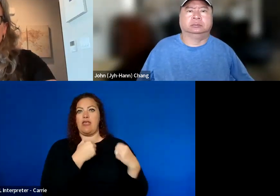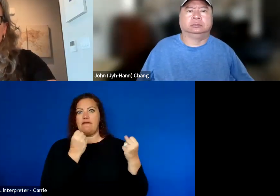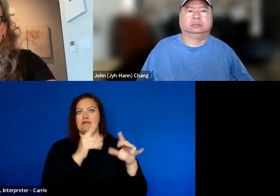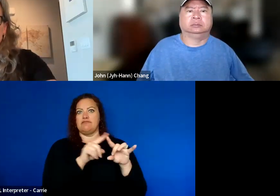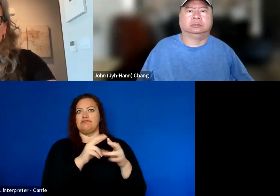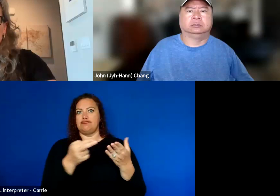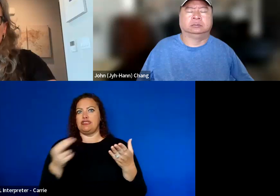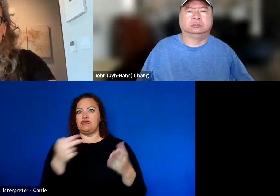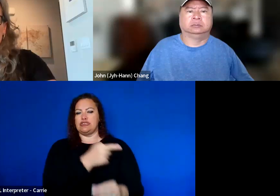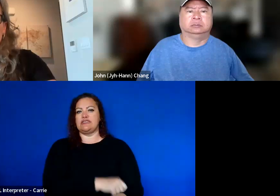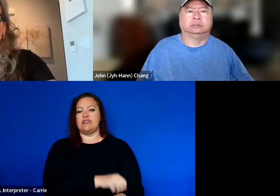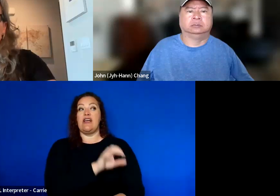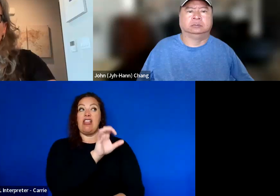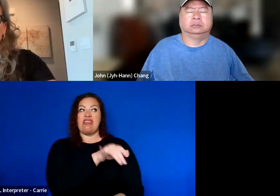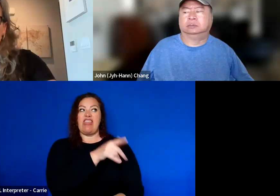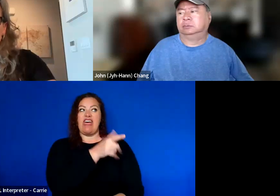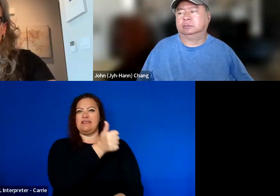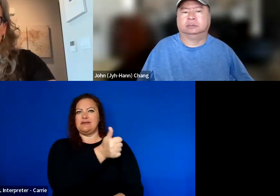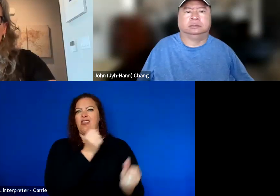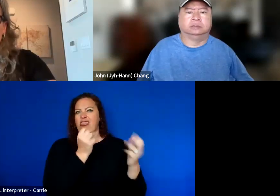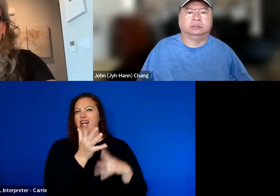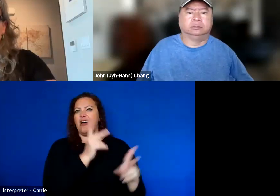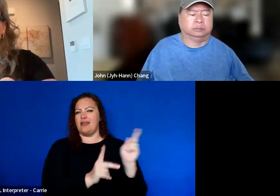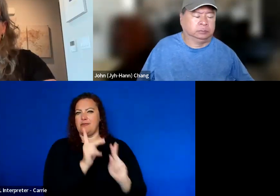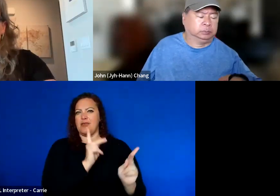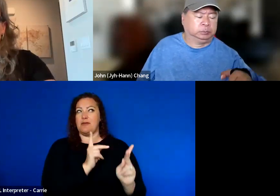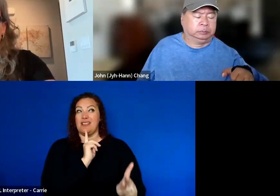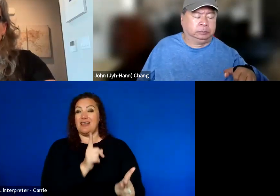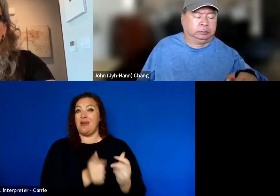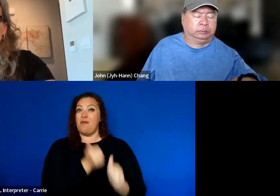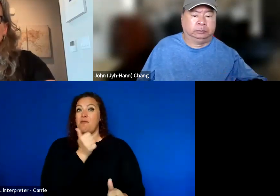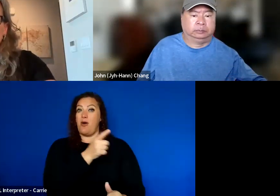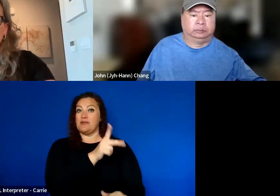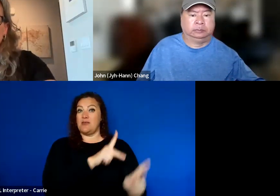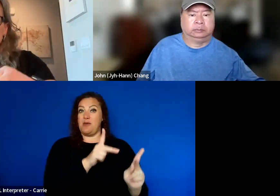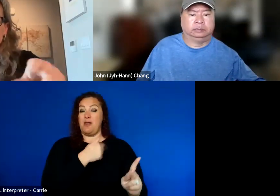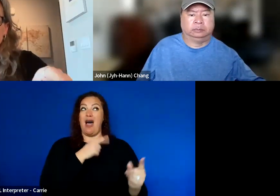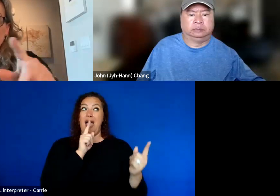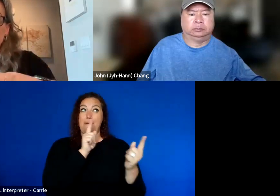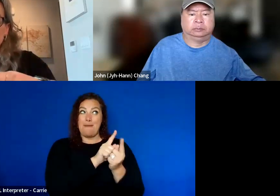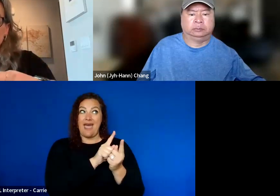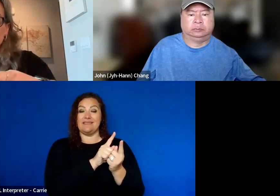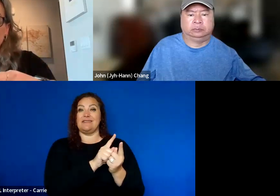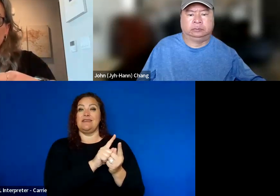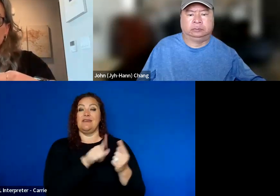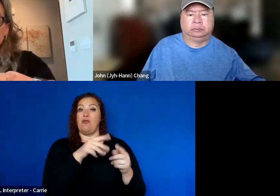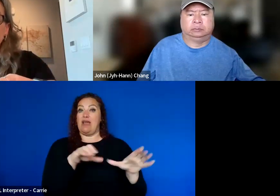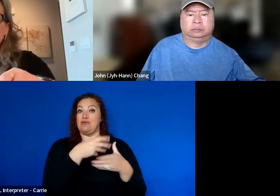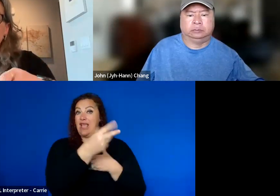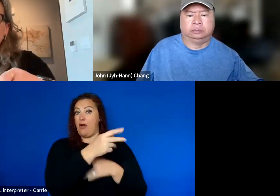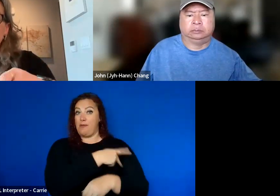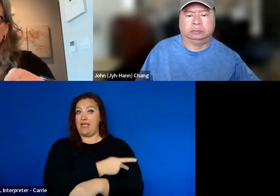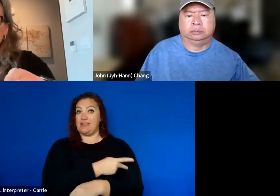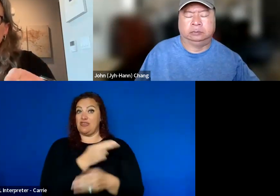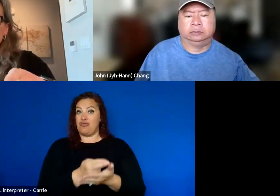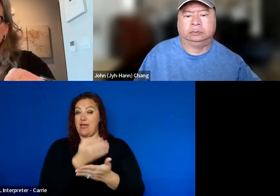is a spot where a lot of people, in fact, most of the people who I met when I was doing some outpatient rehab there,